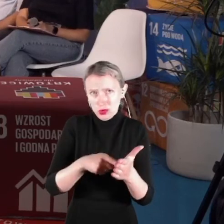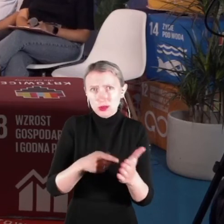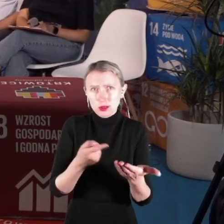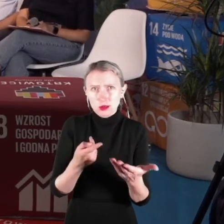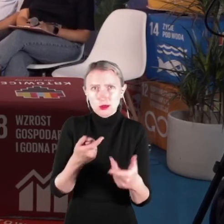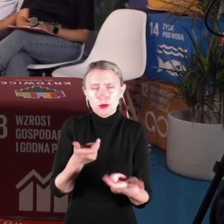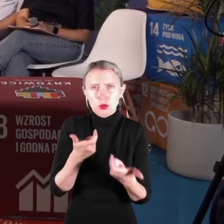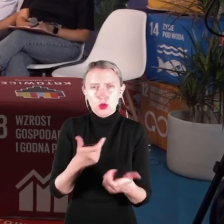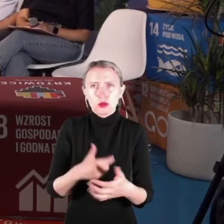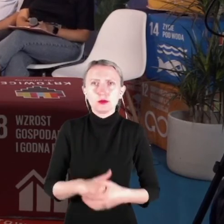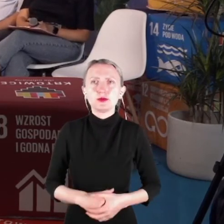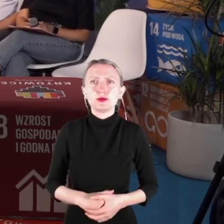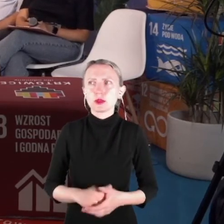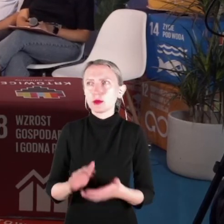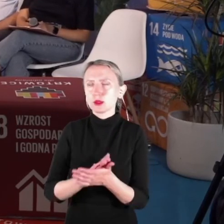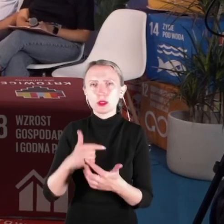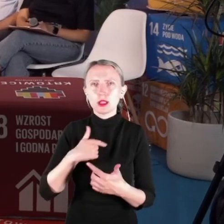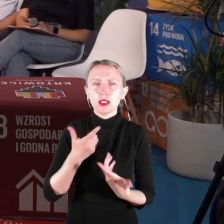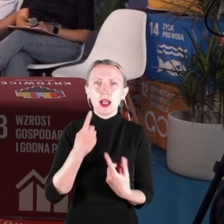sorry, I'm very thirsty.